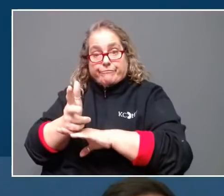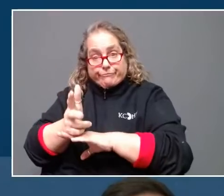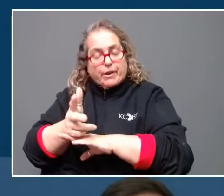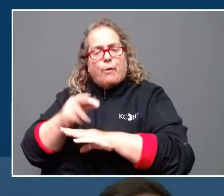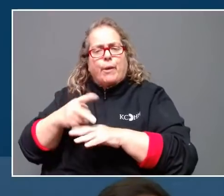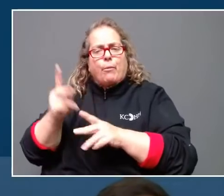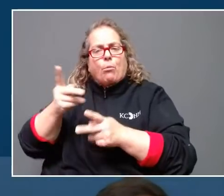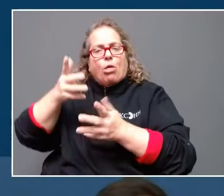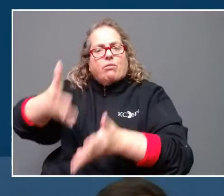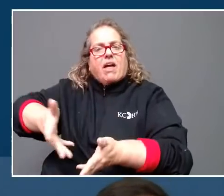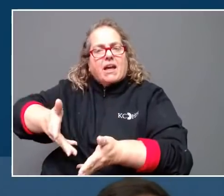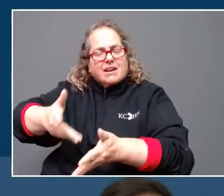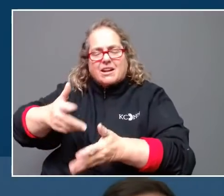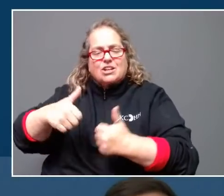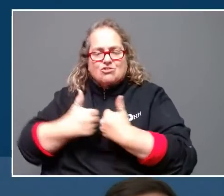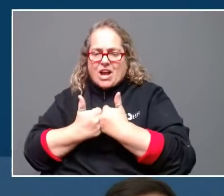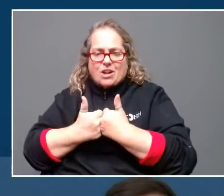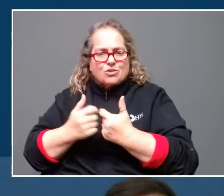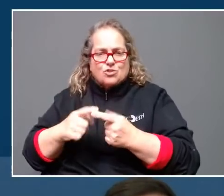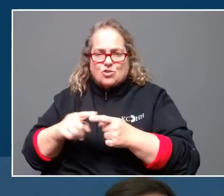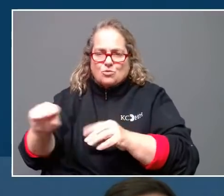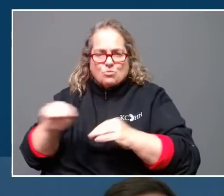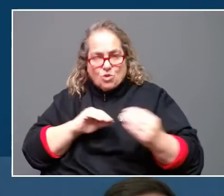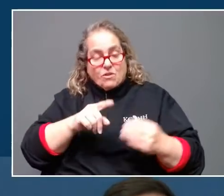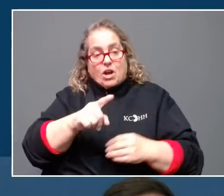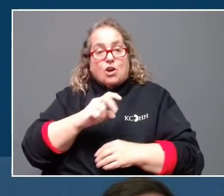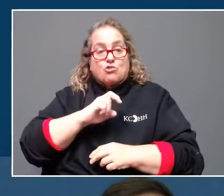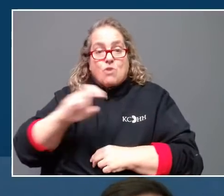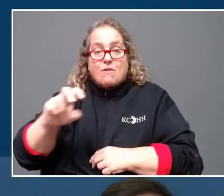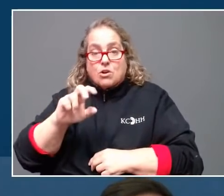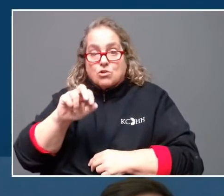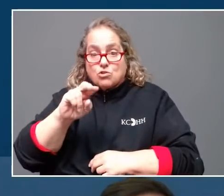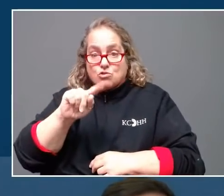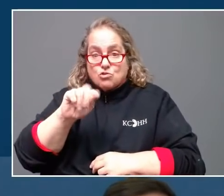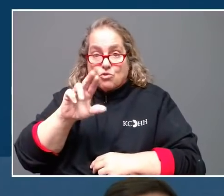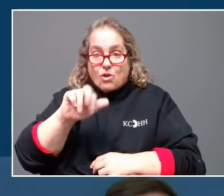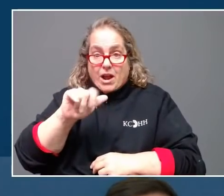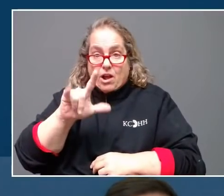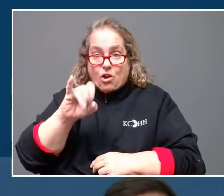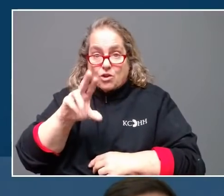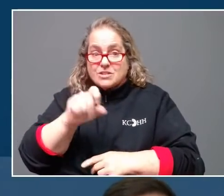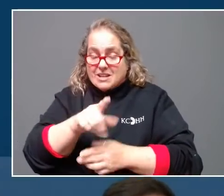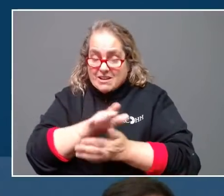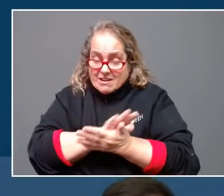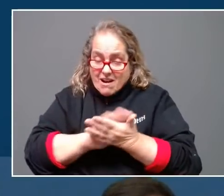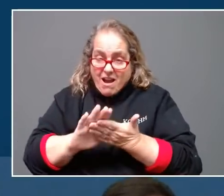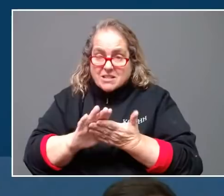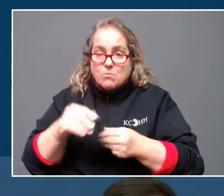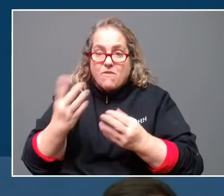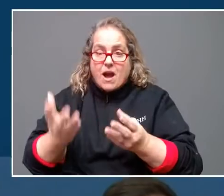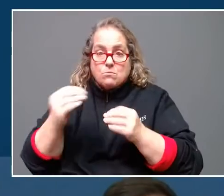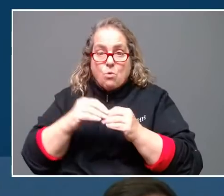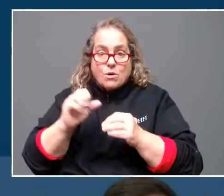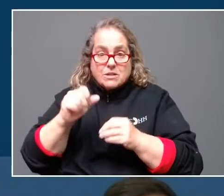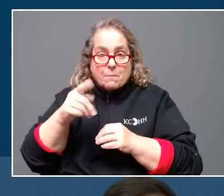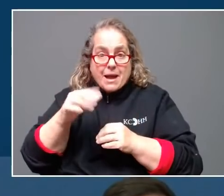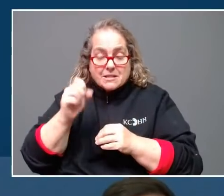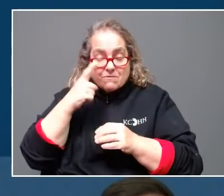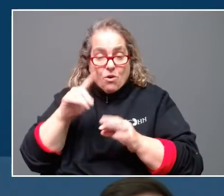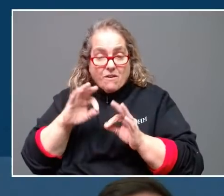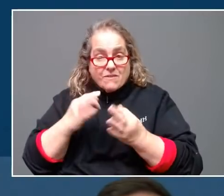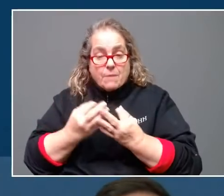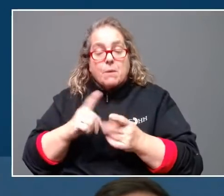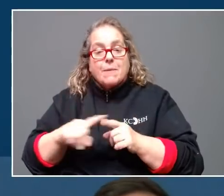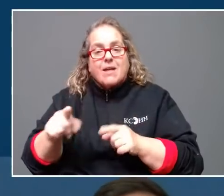are a challenge. These travel trailers are not only nice and provide more space for families, but they have